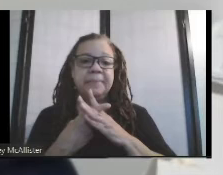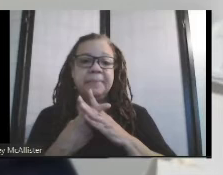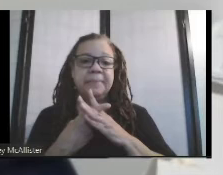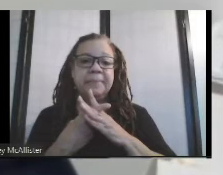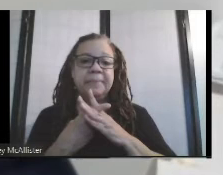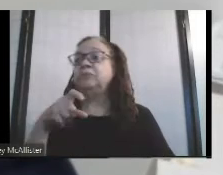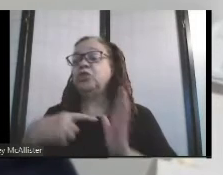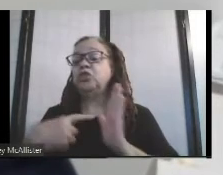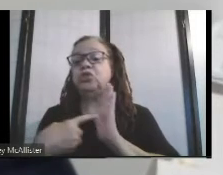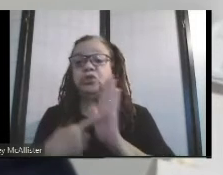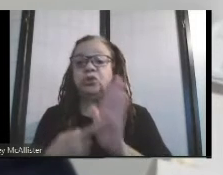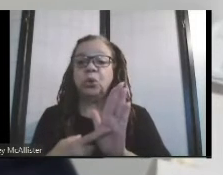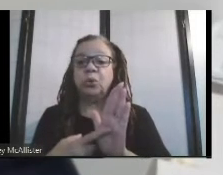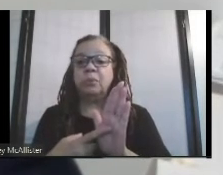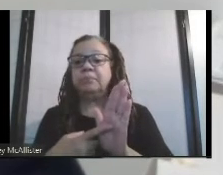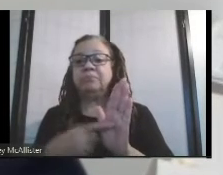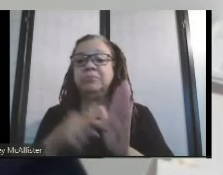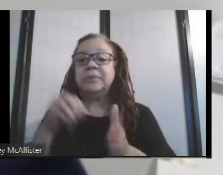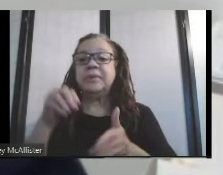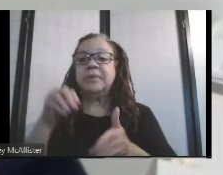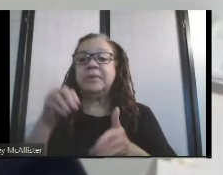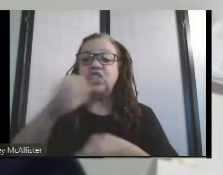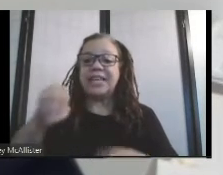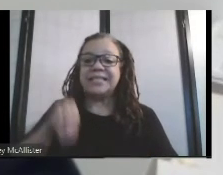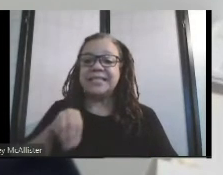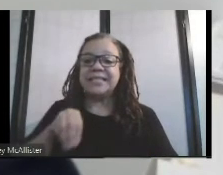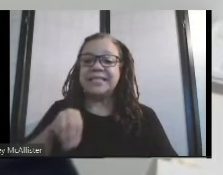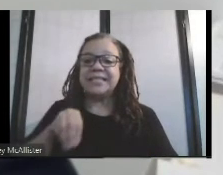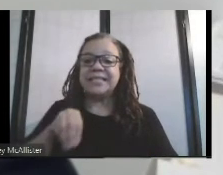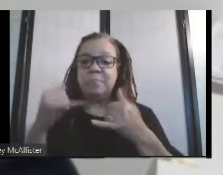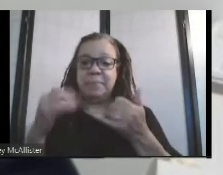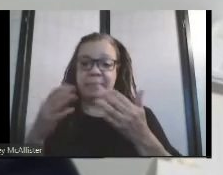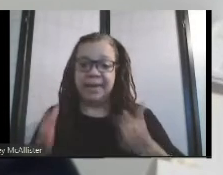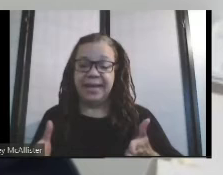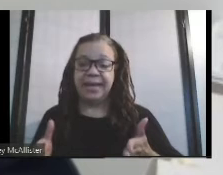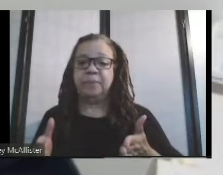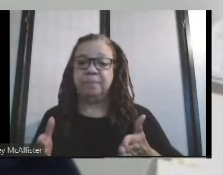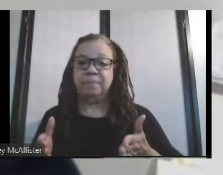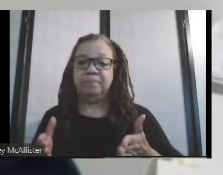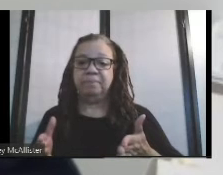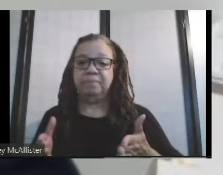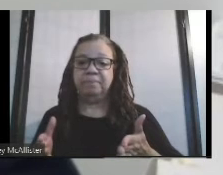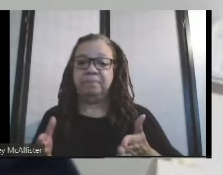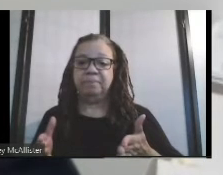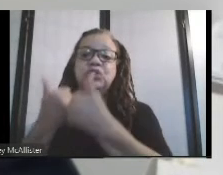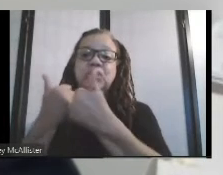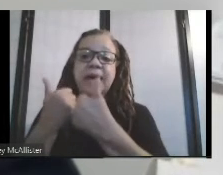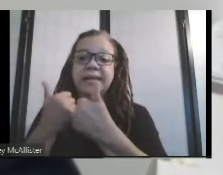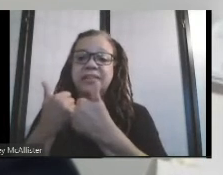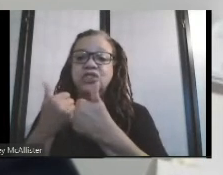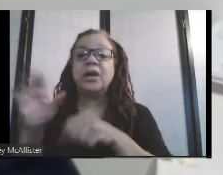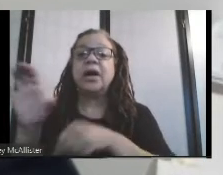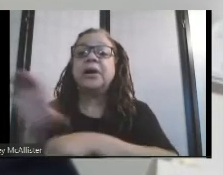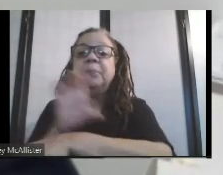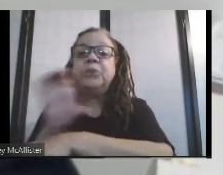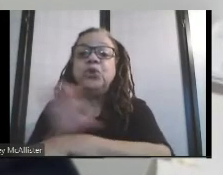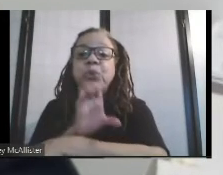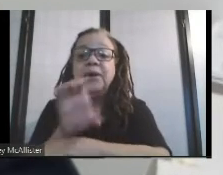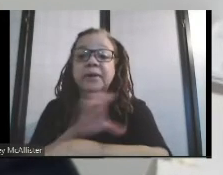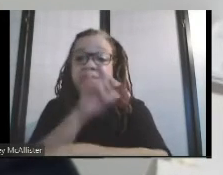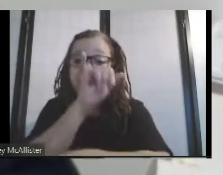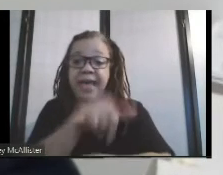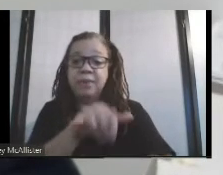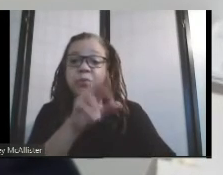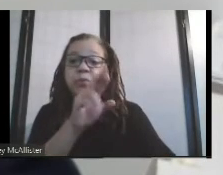be about, I guess, this chess player who went up against a